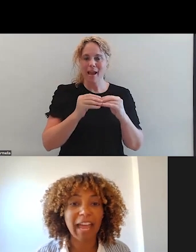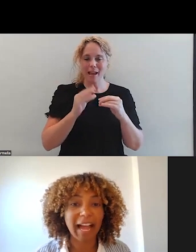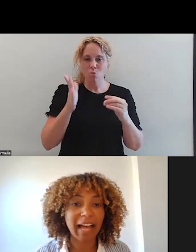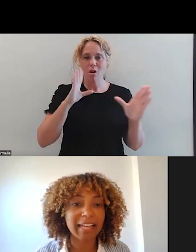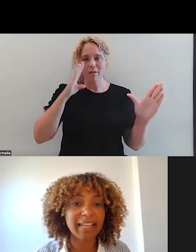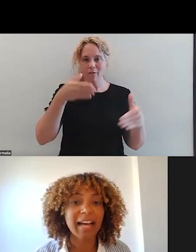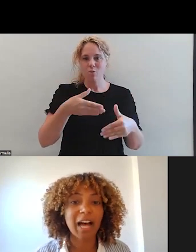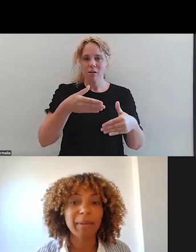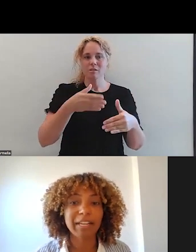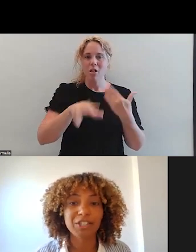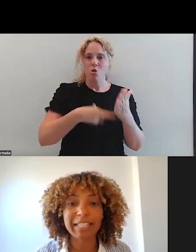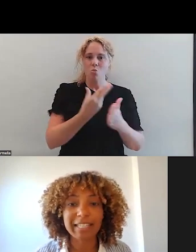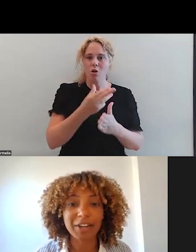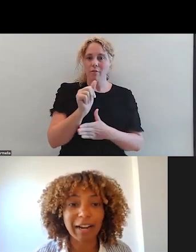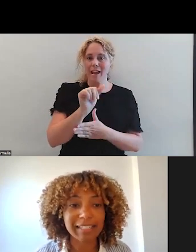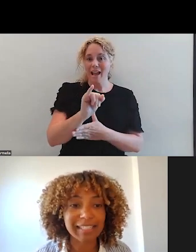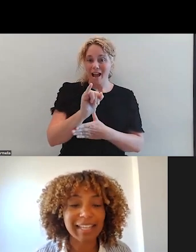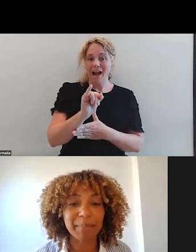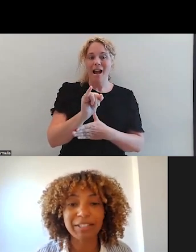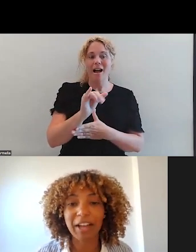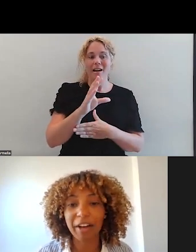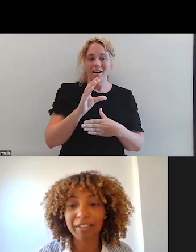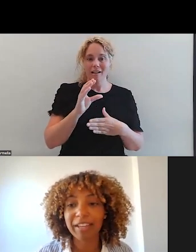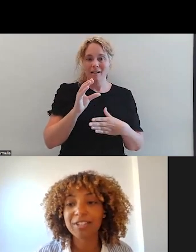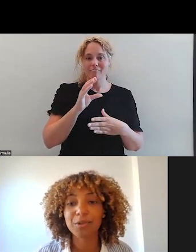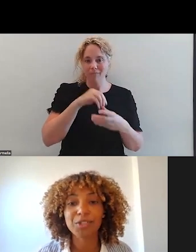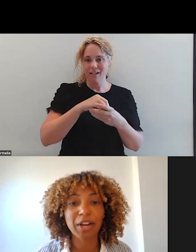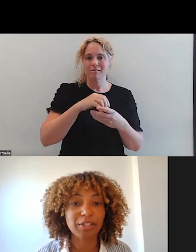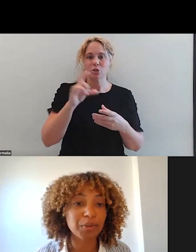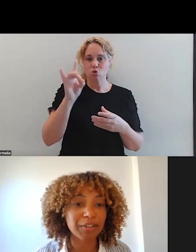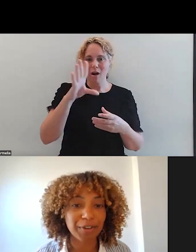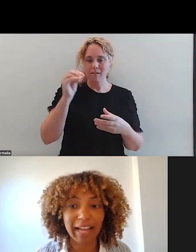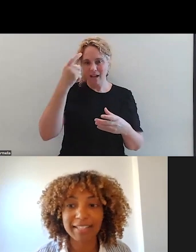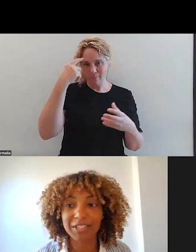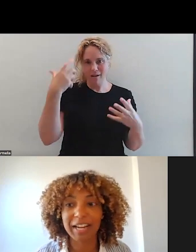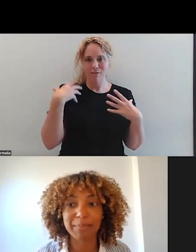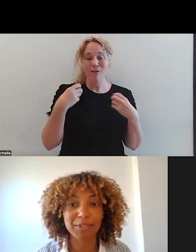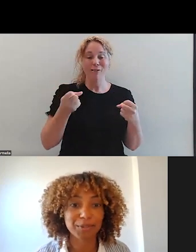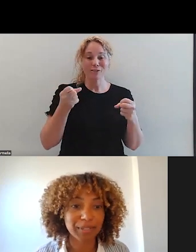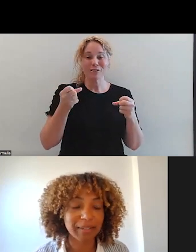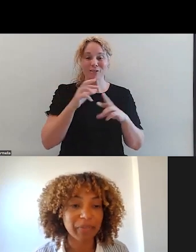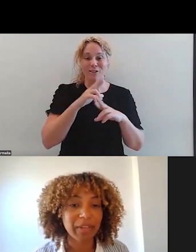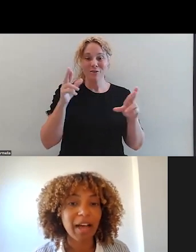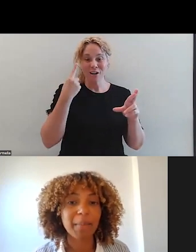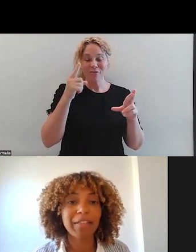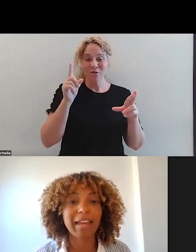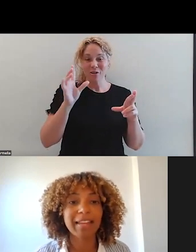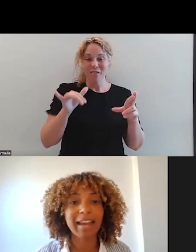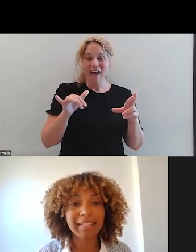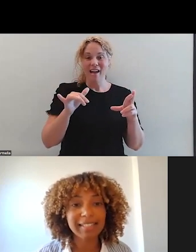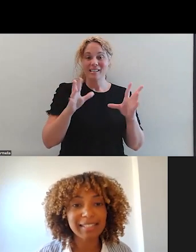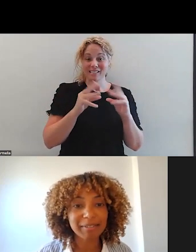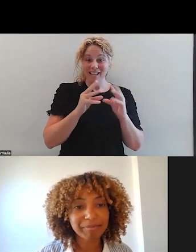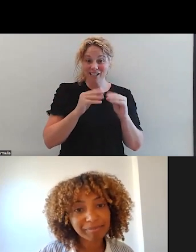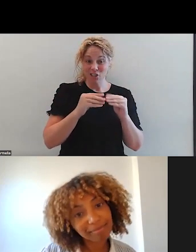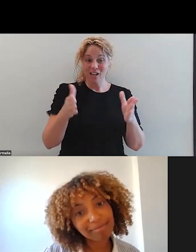role of AI in addressing crisis and mental health. So tune in for that session, absolutely. And then